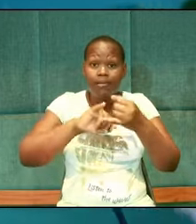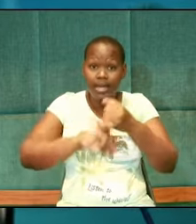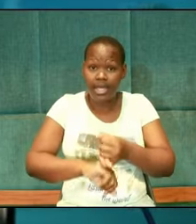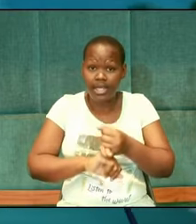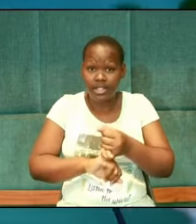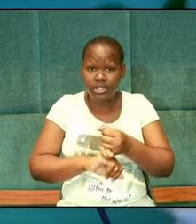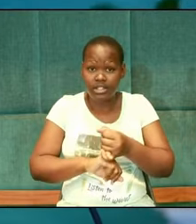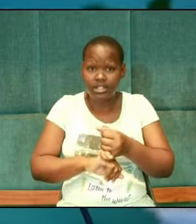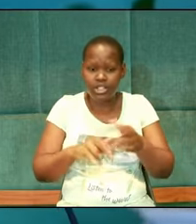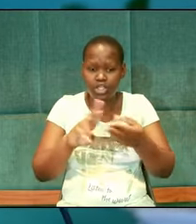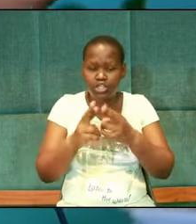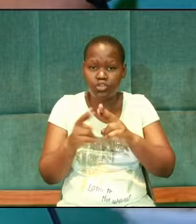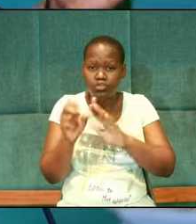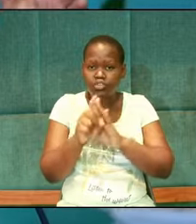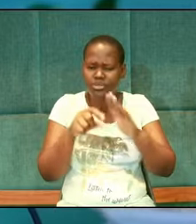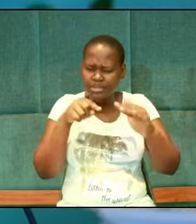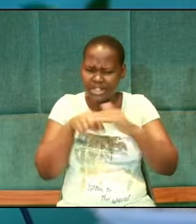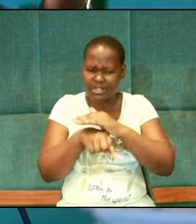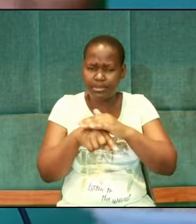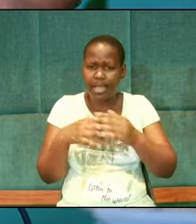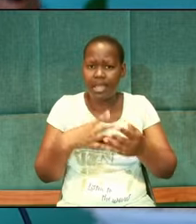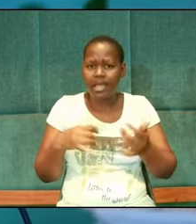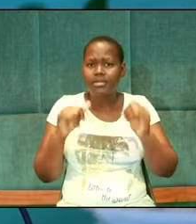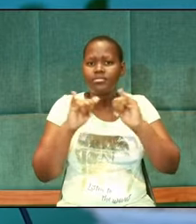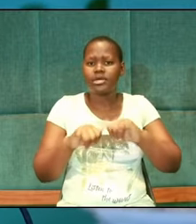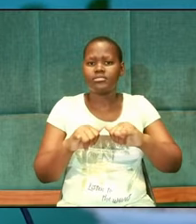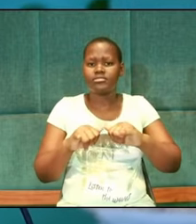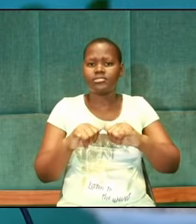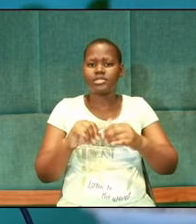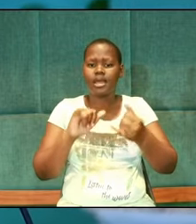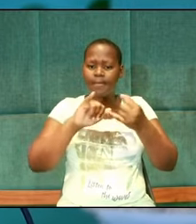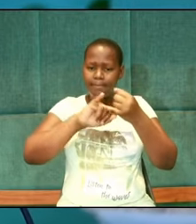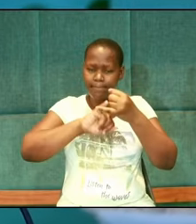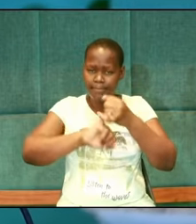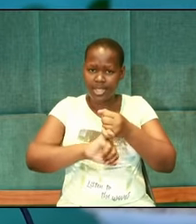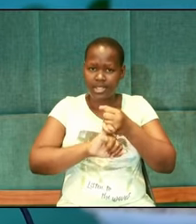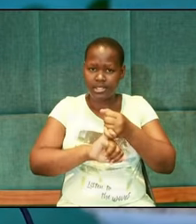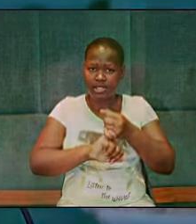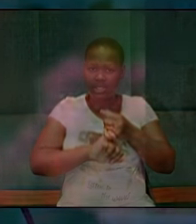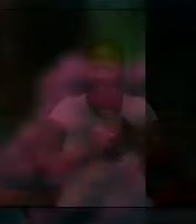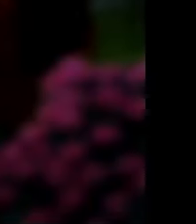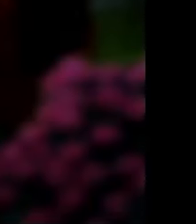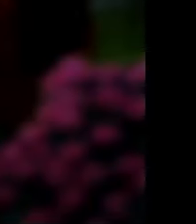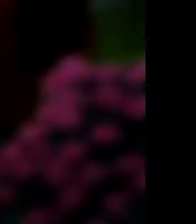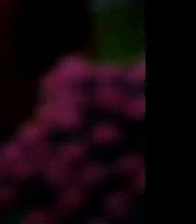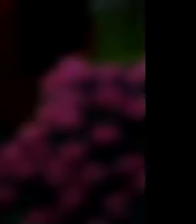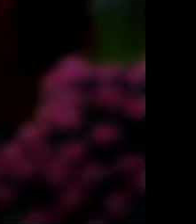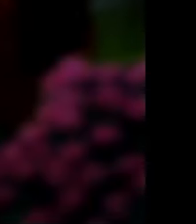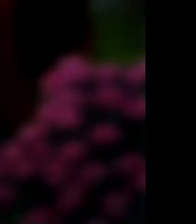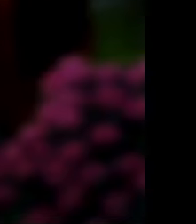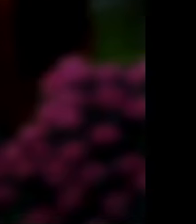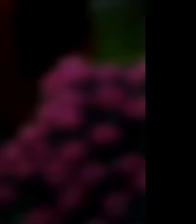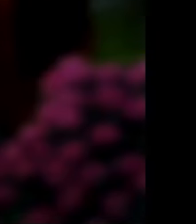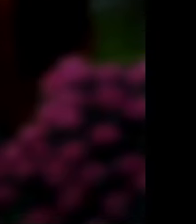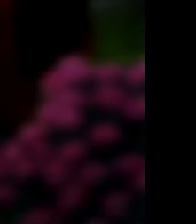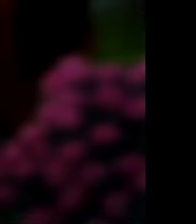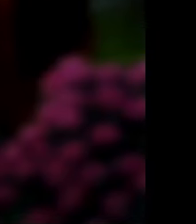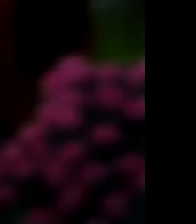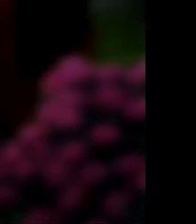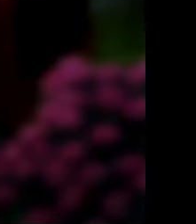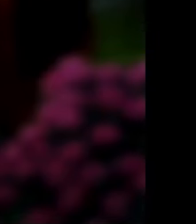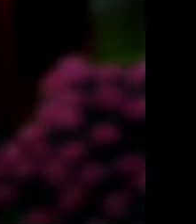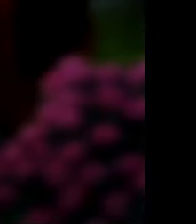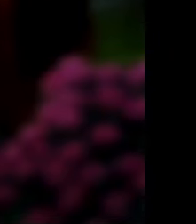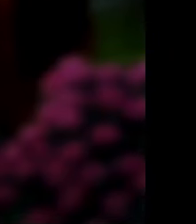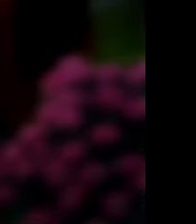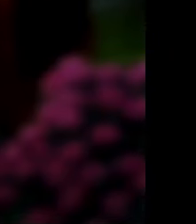permanent. Marriage, Matthew 19 verse 6, what therefore God has joined together, let not